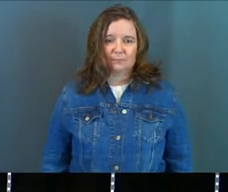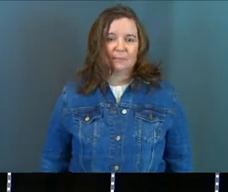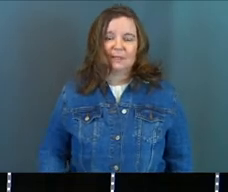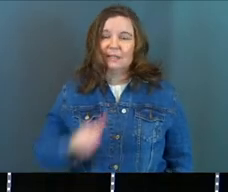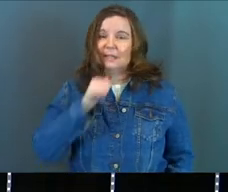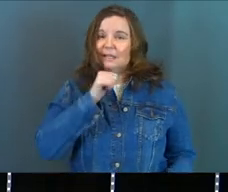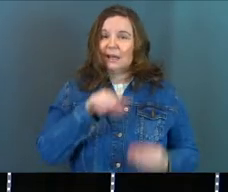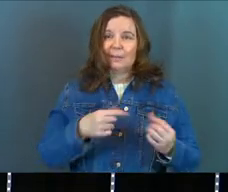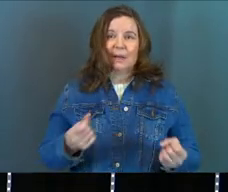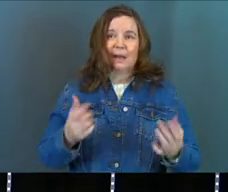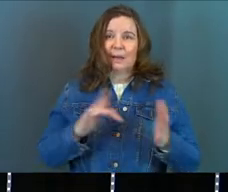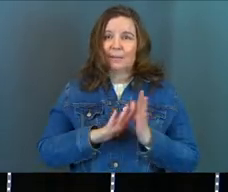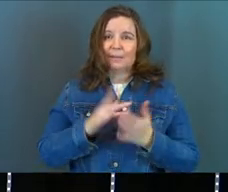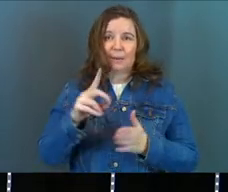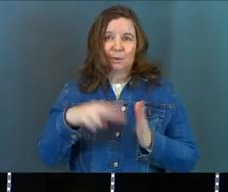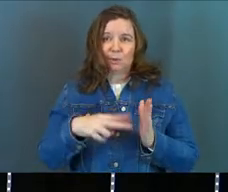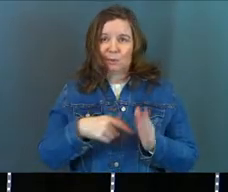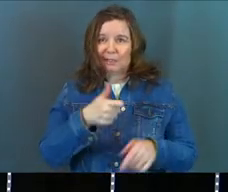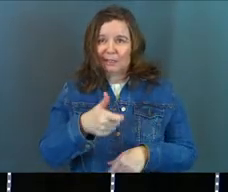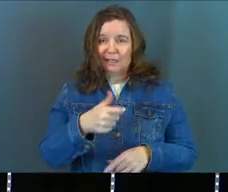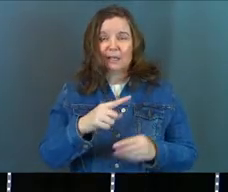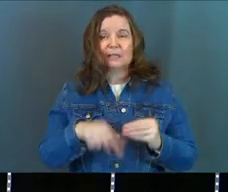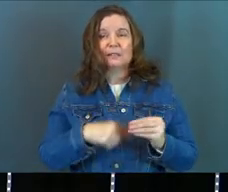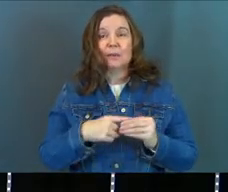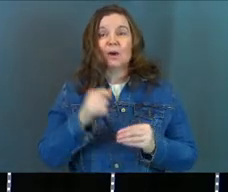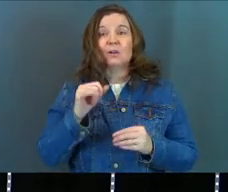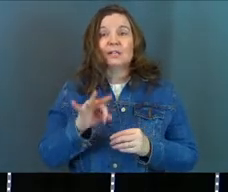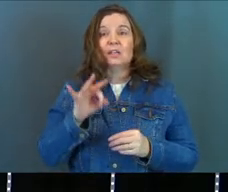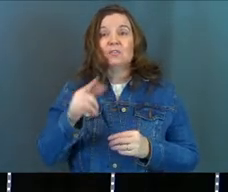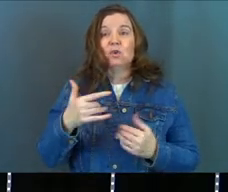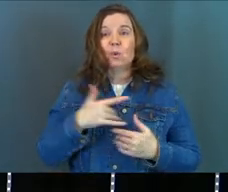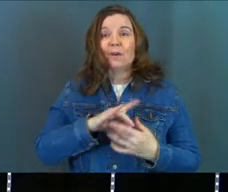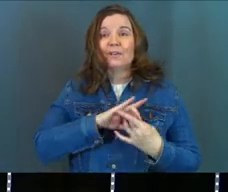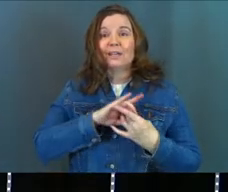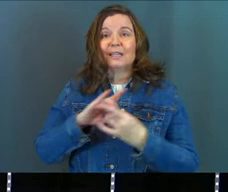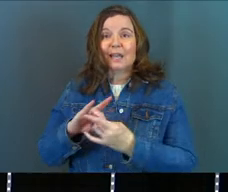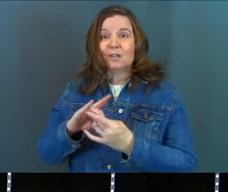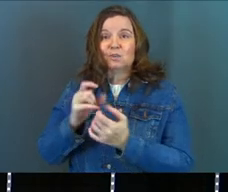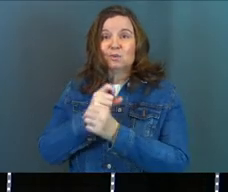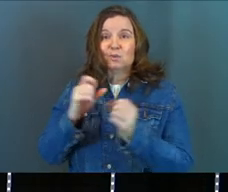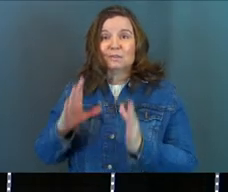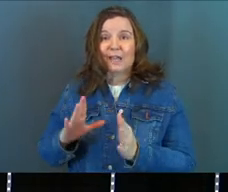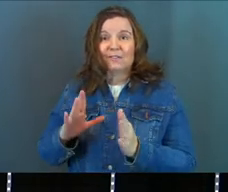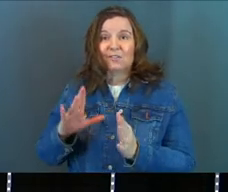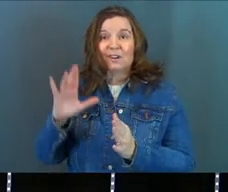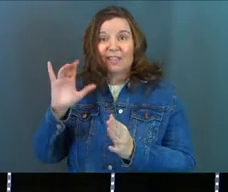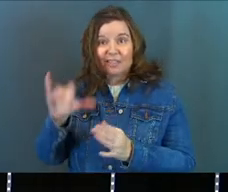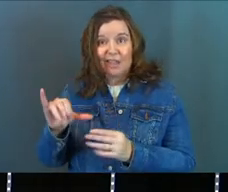It's not about how much Bible you read. It's about whether or not you have a connection to the Savior that